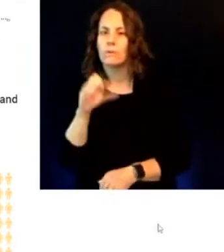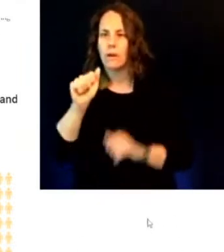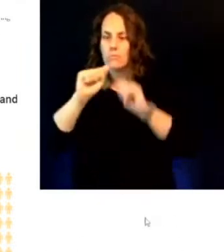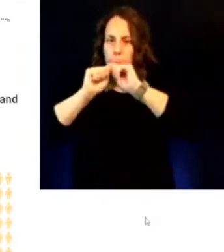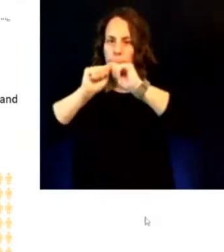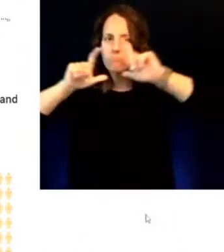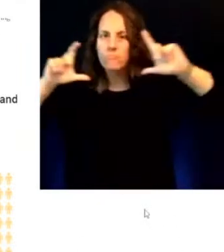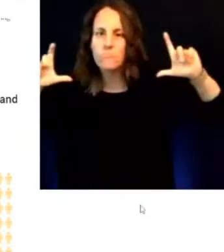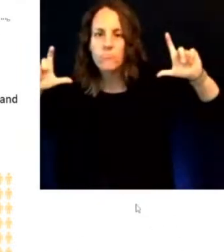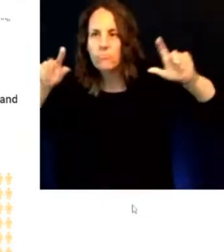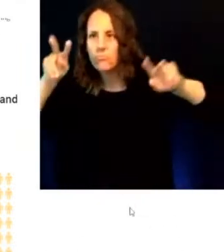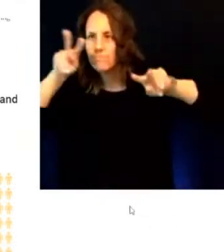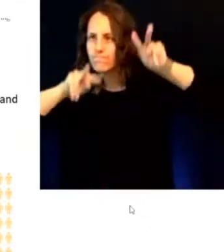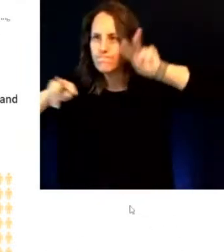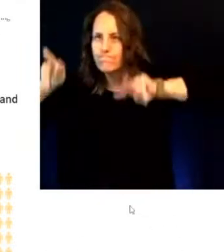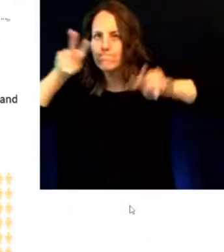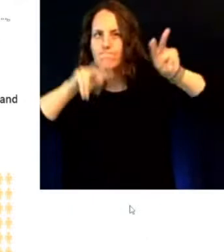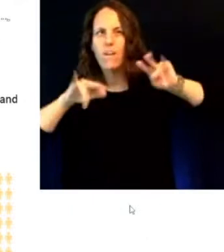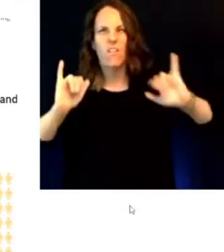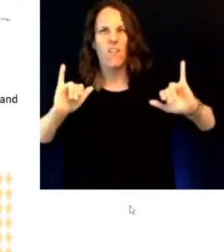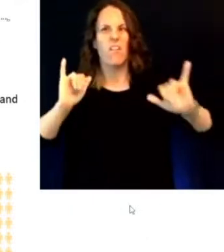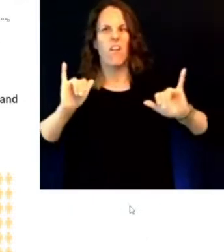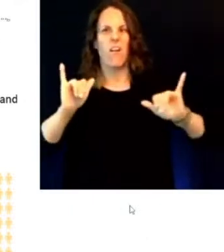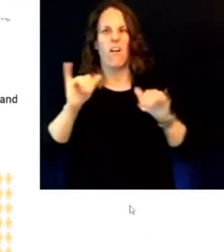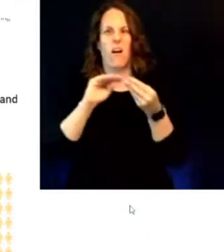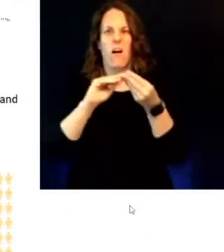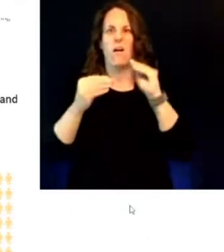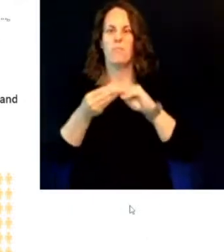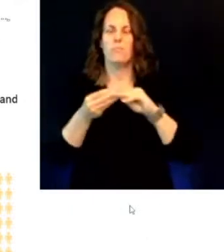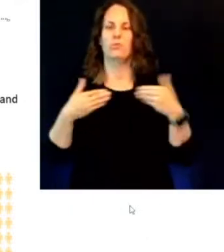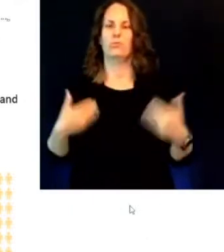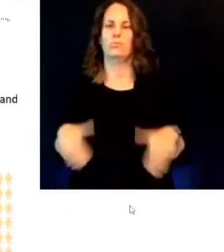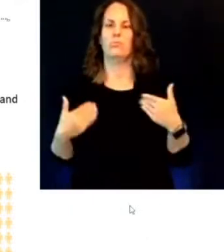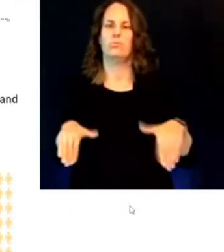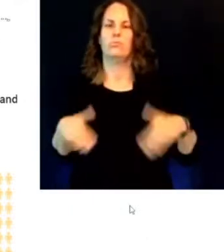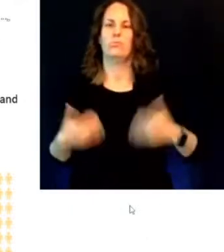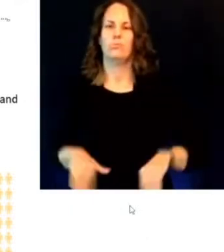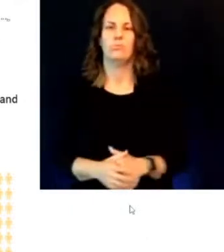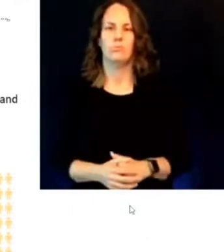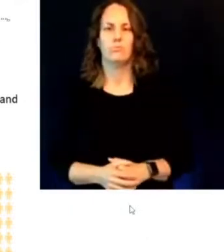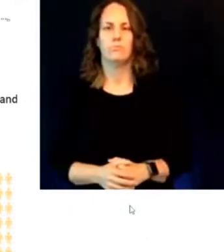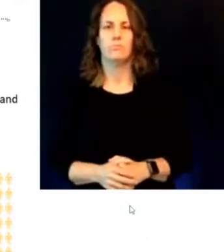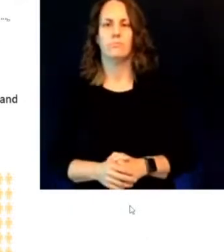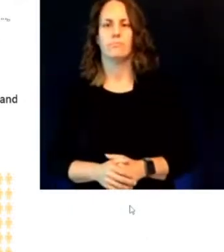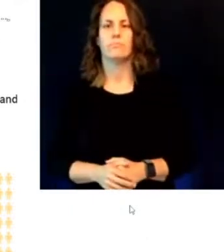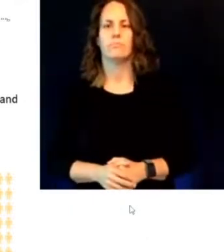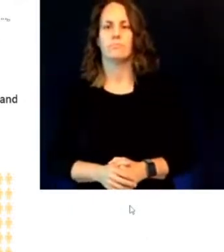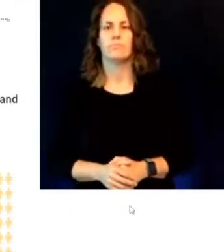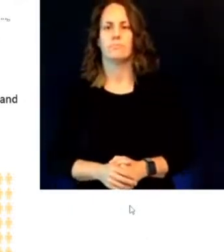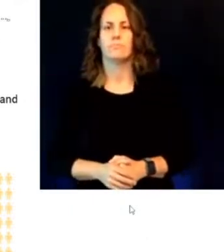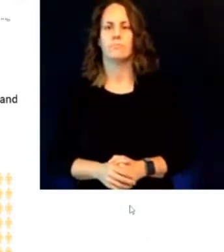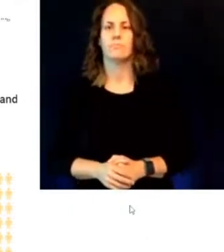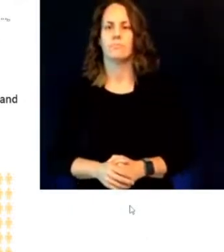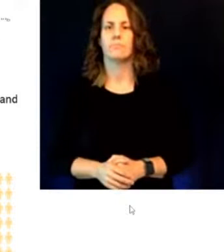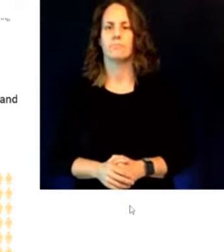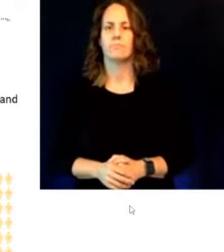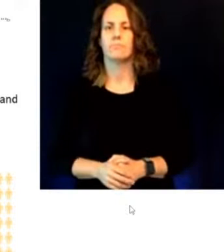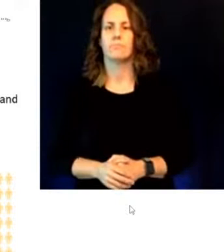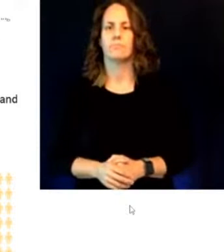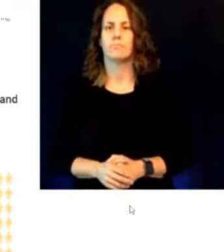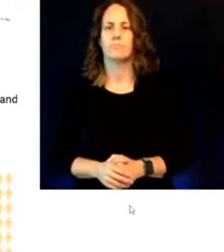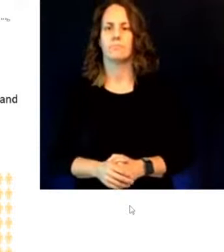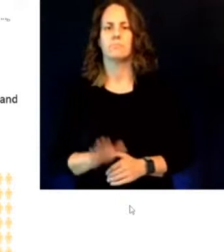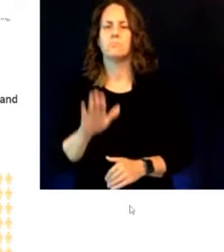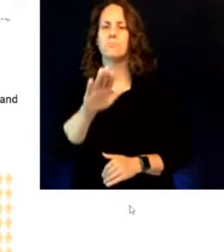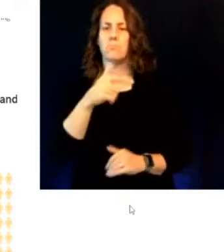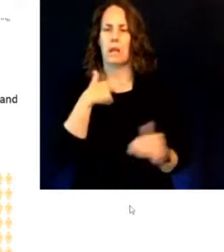this. But we really want you to see here is the difference in the number of cases, the rate